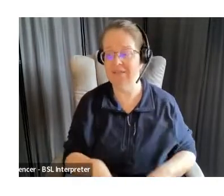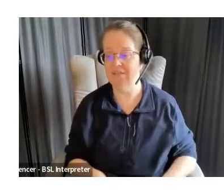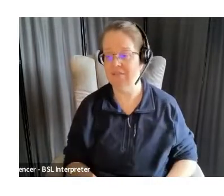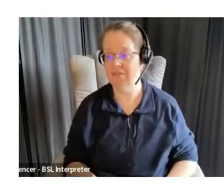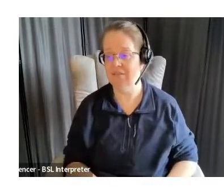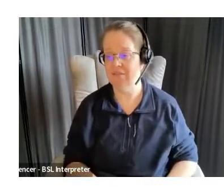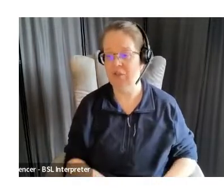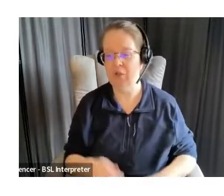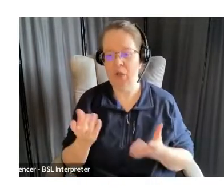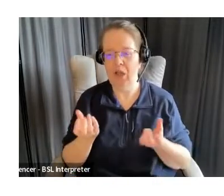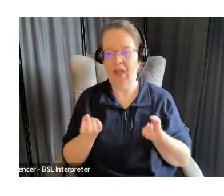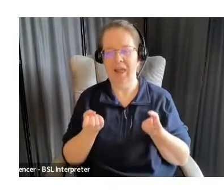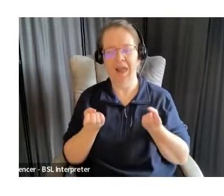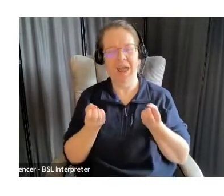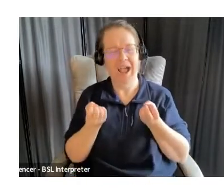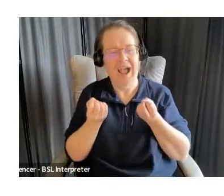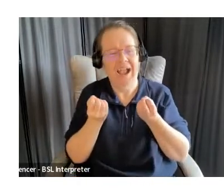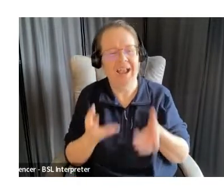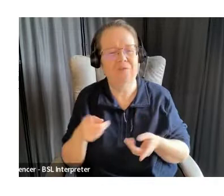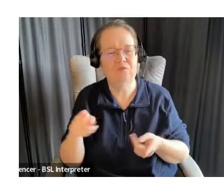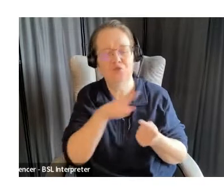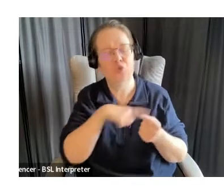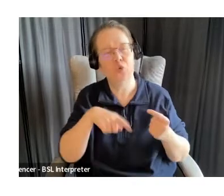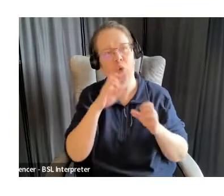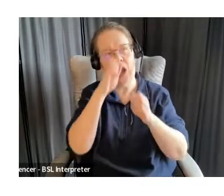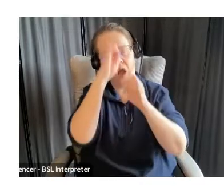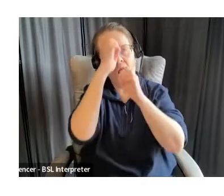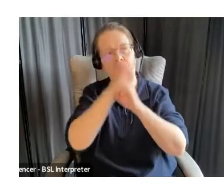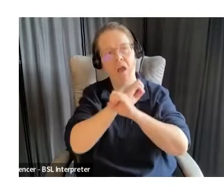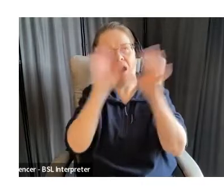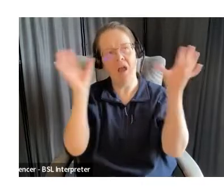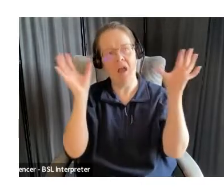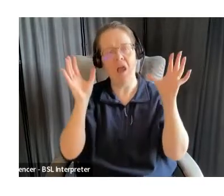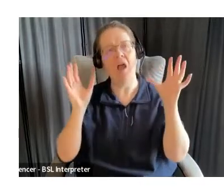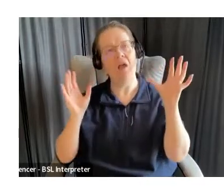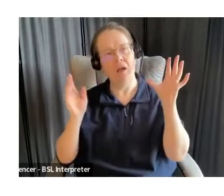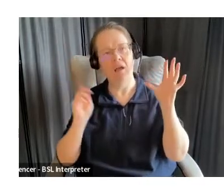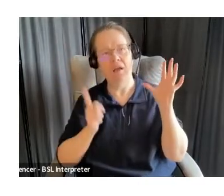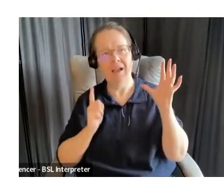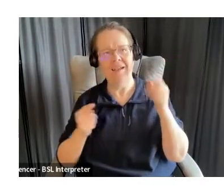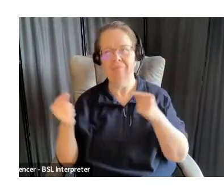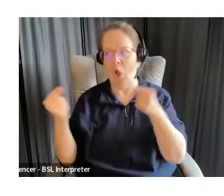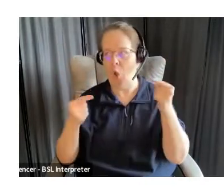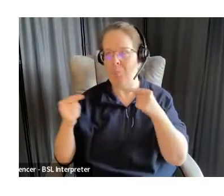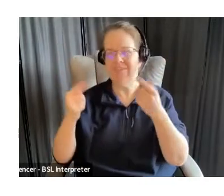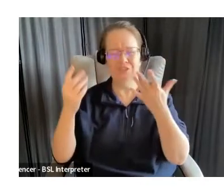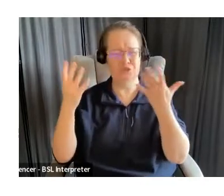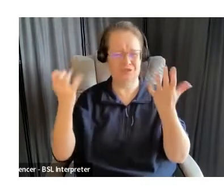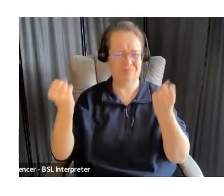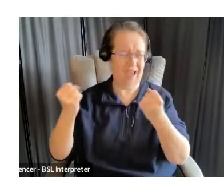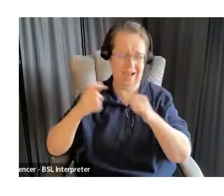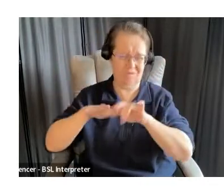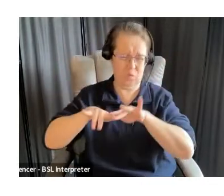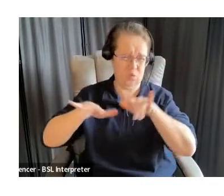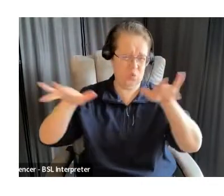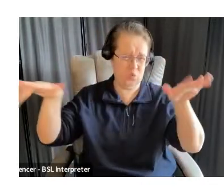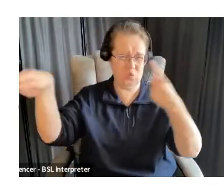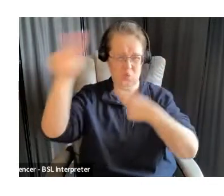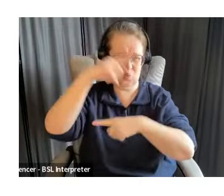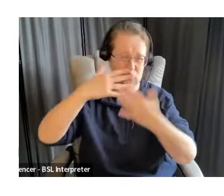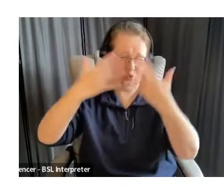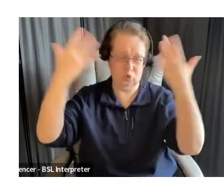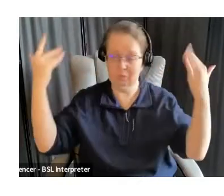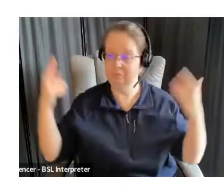just gives you an idea of you know, the competition that's out there. Okay, so